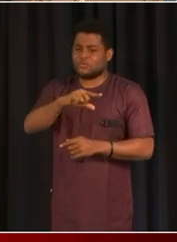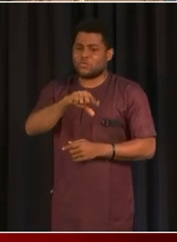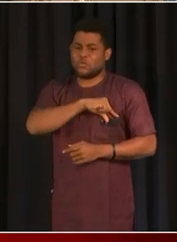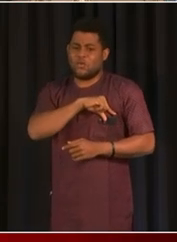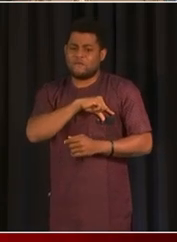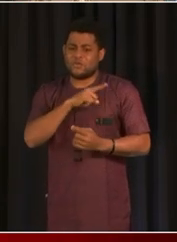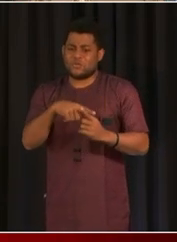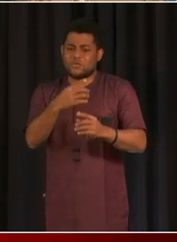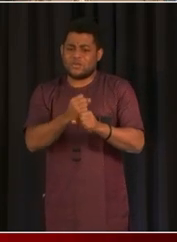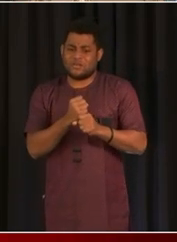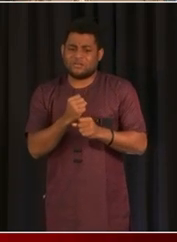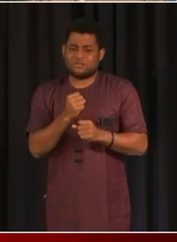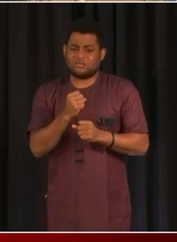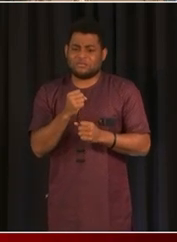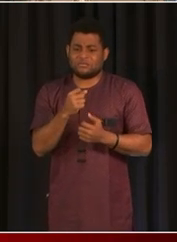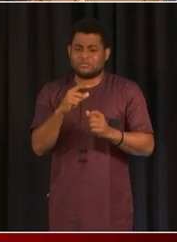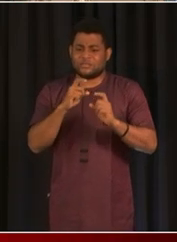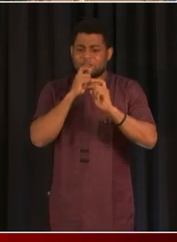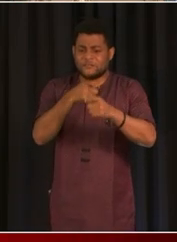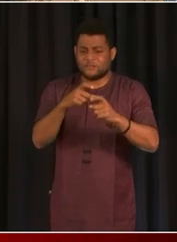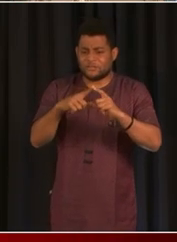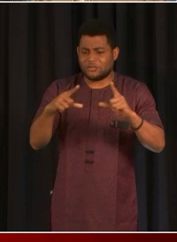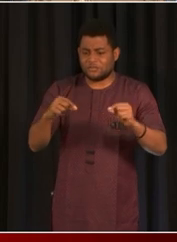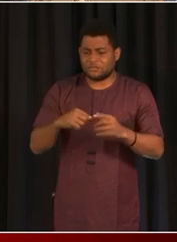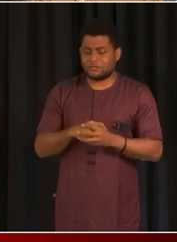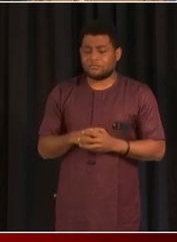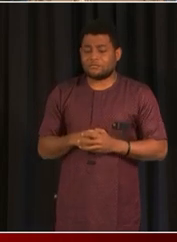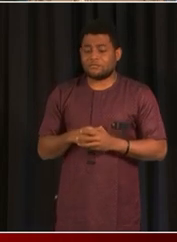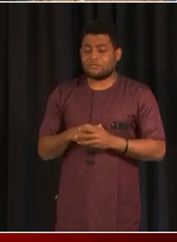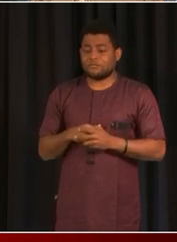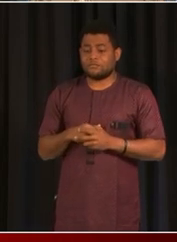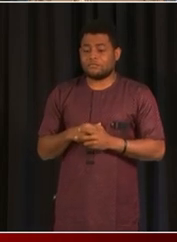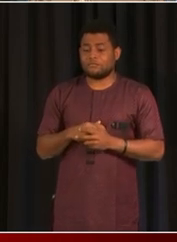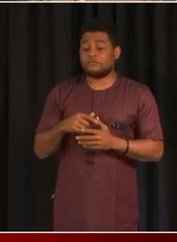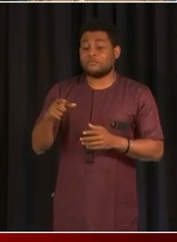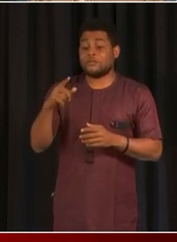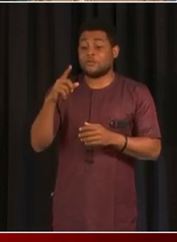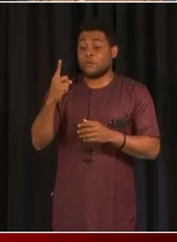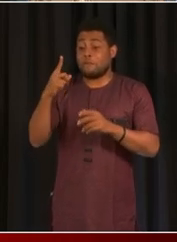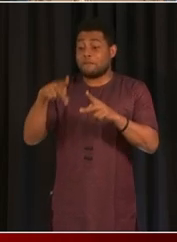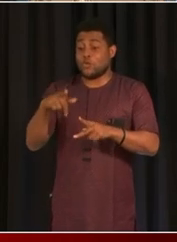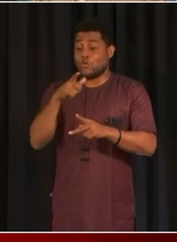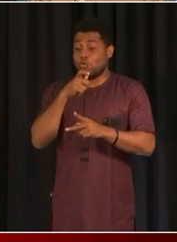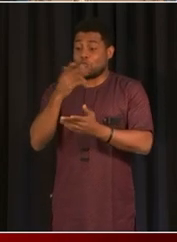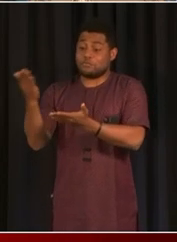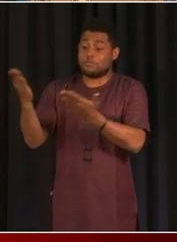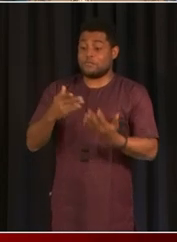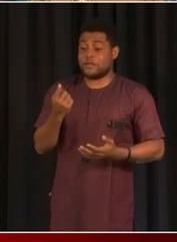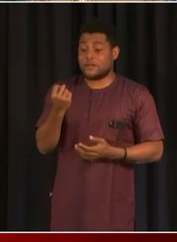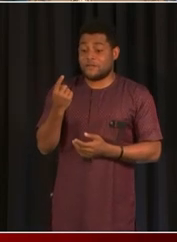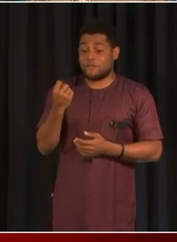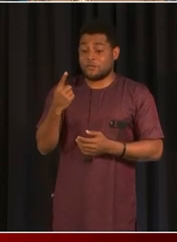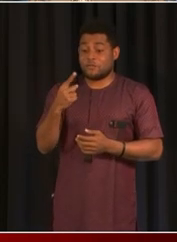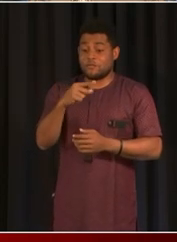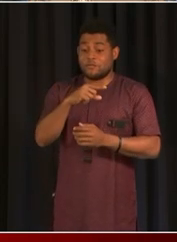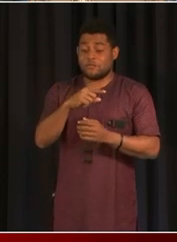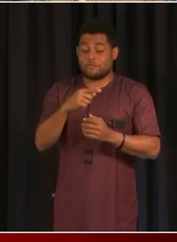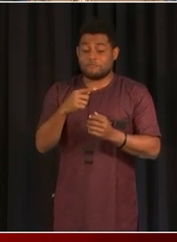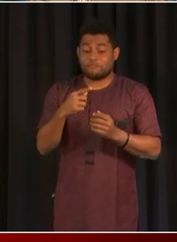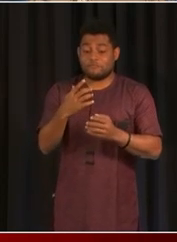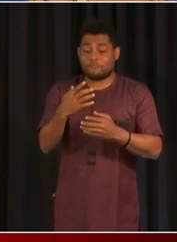11 people. And so far, about 1,100 vaccine buddies have helped